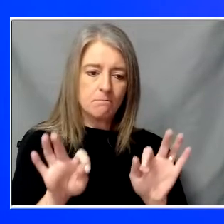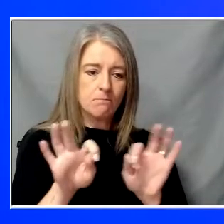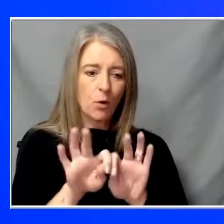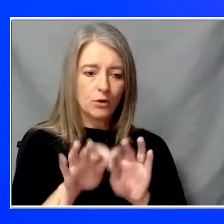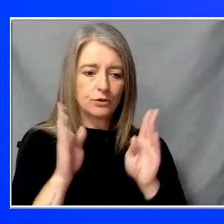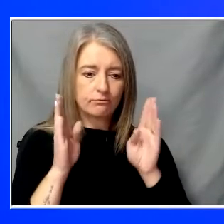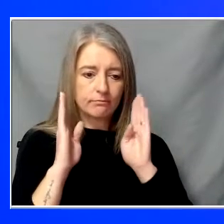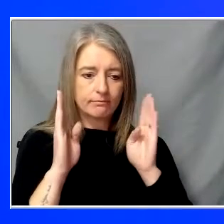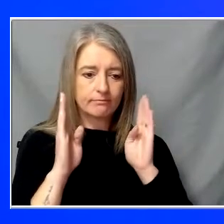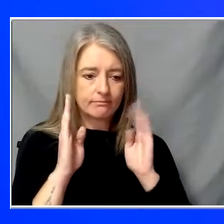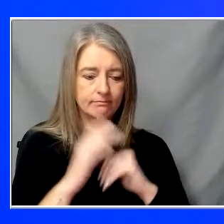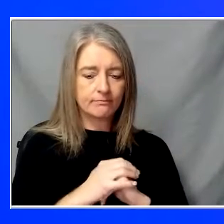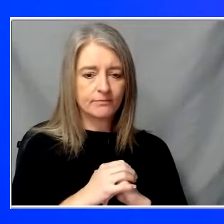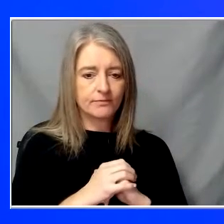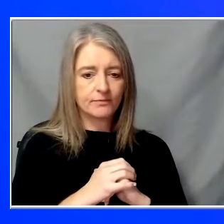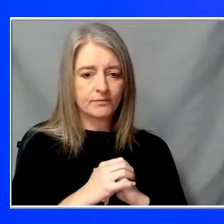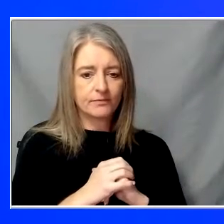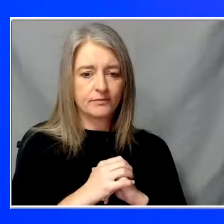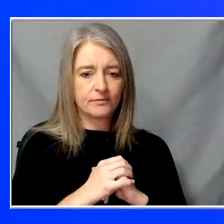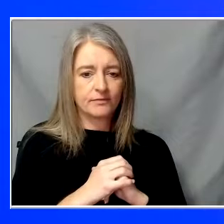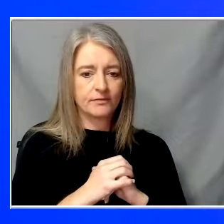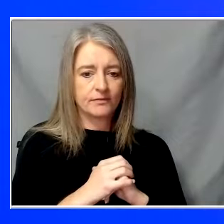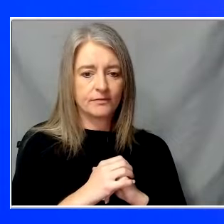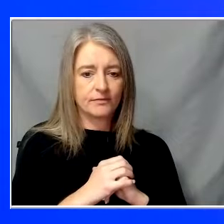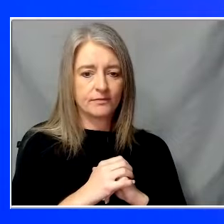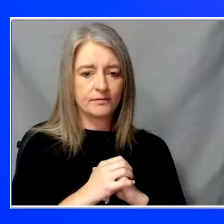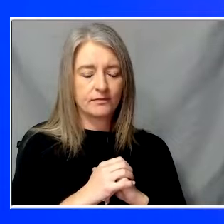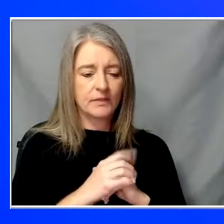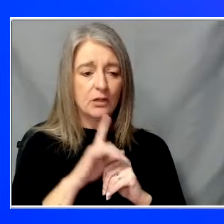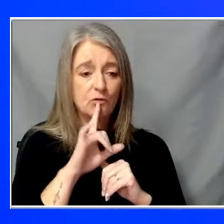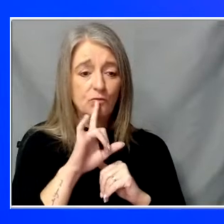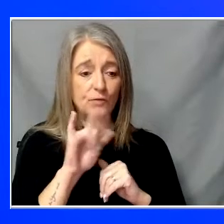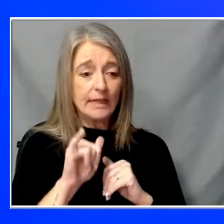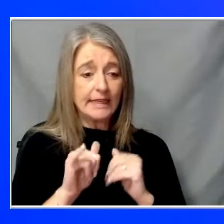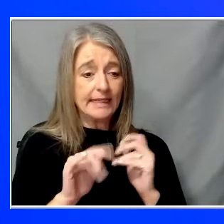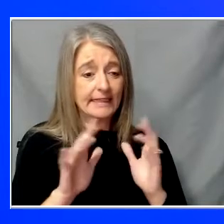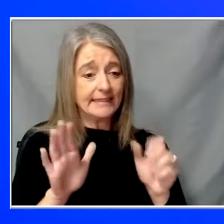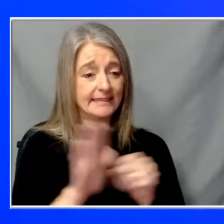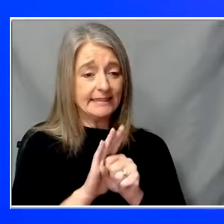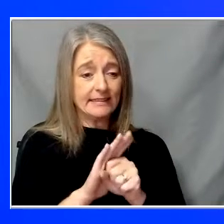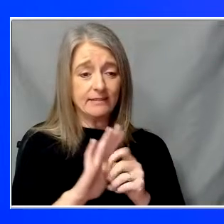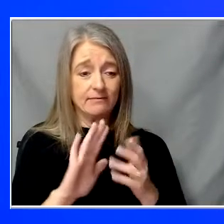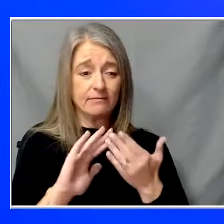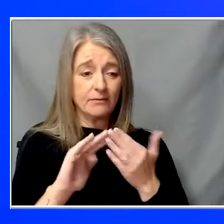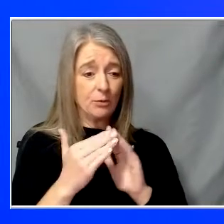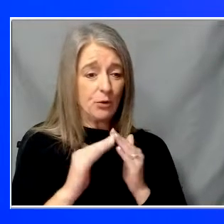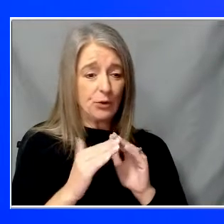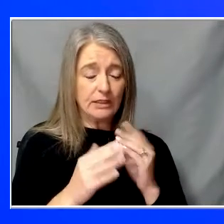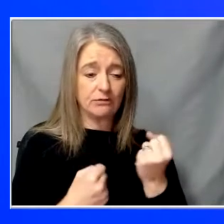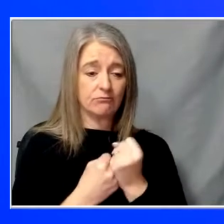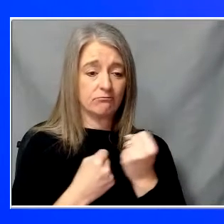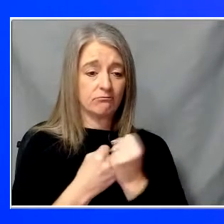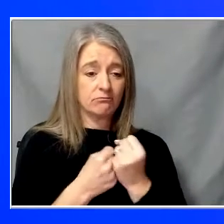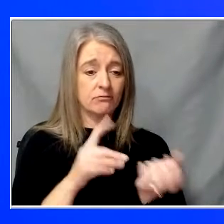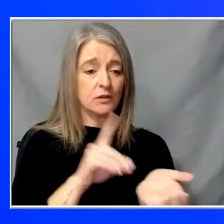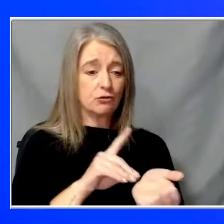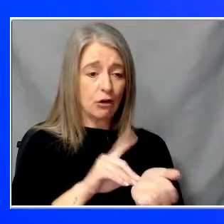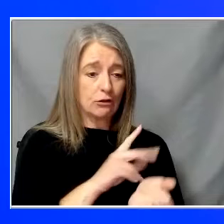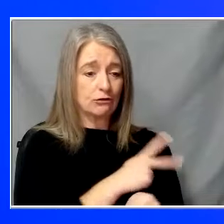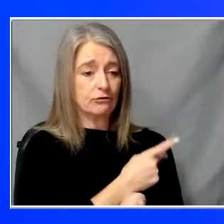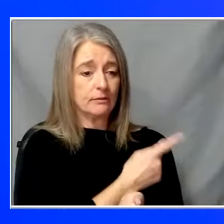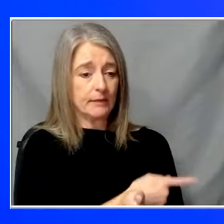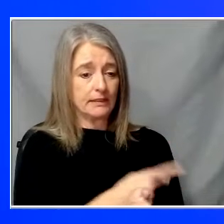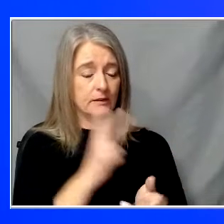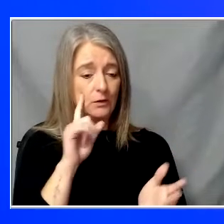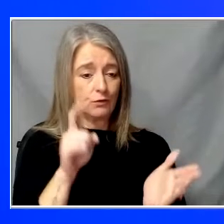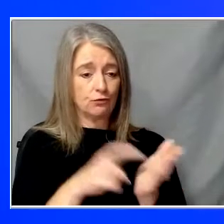no panic. So that's why it's a take the village, for both sides, for doctors and the patient to notice the